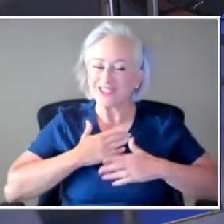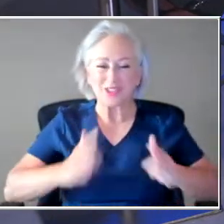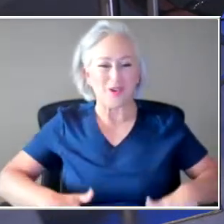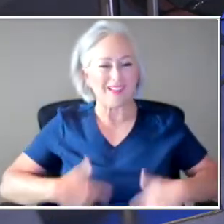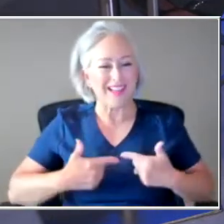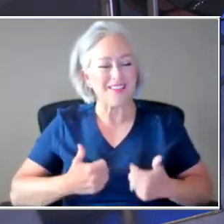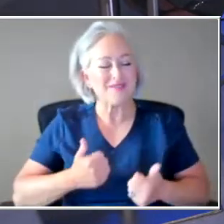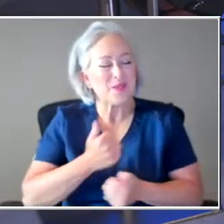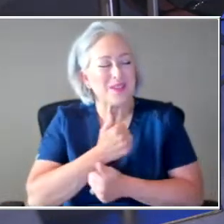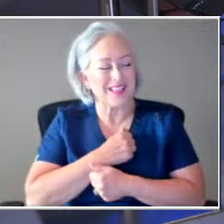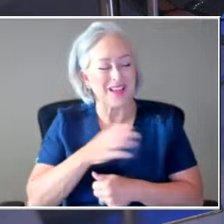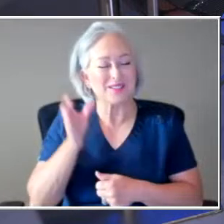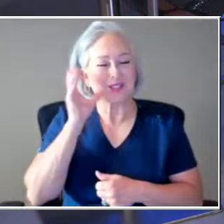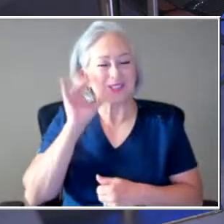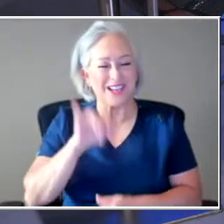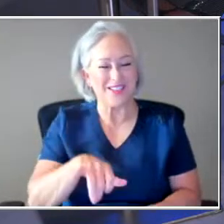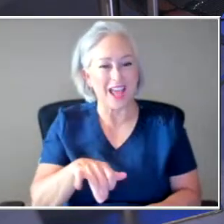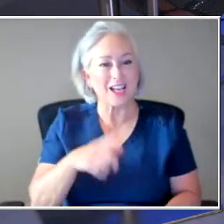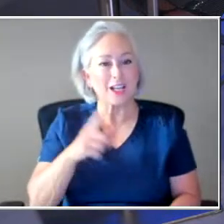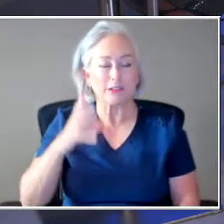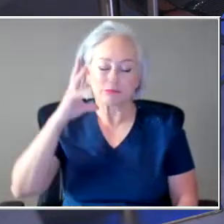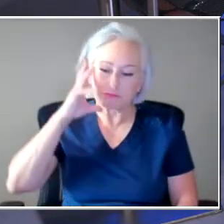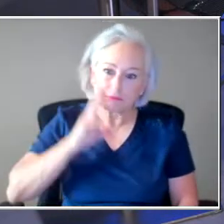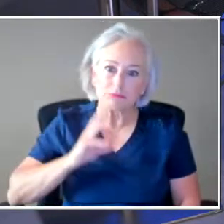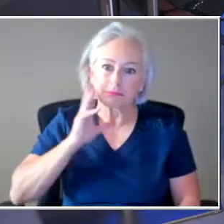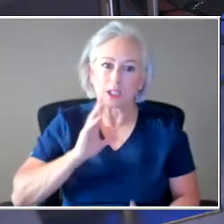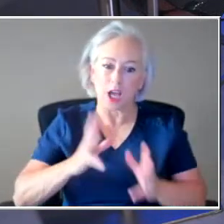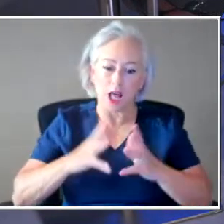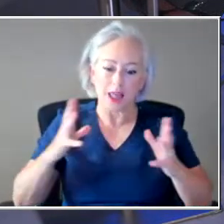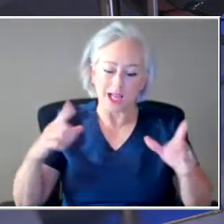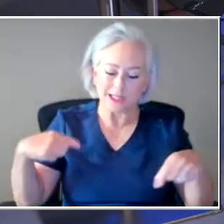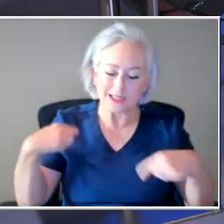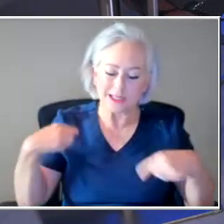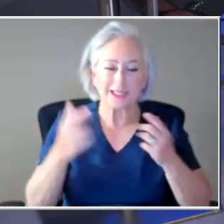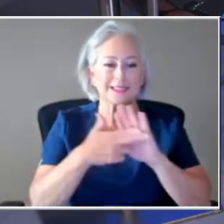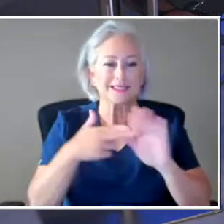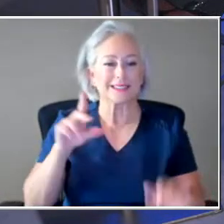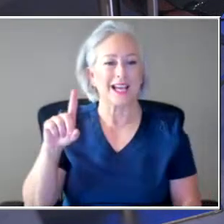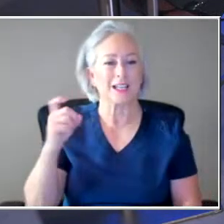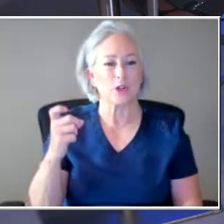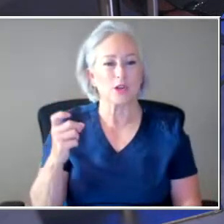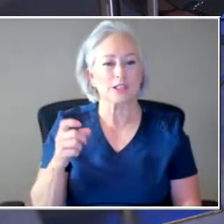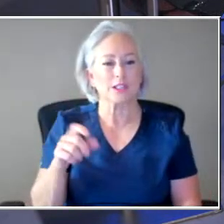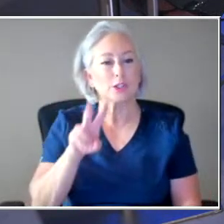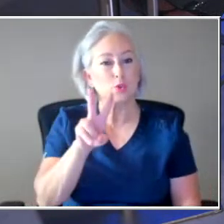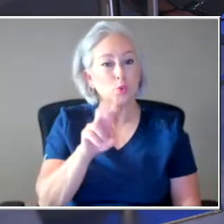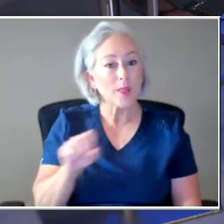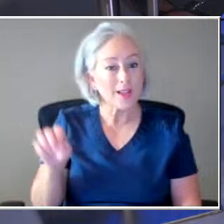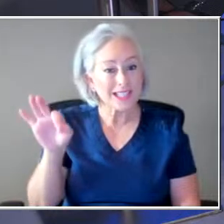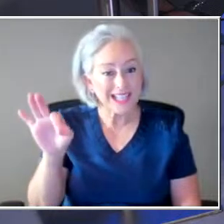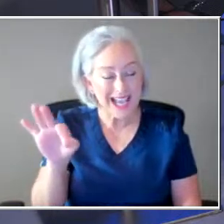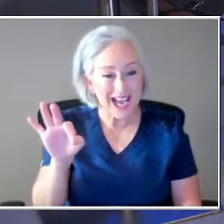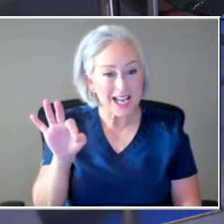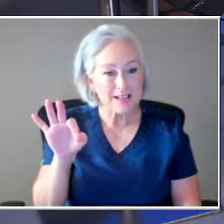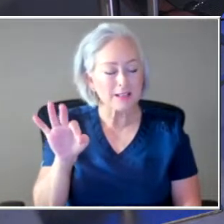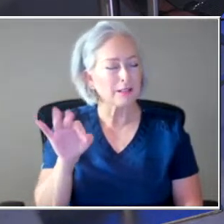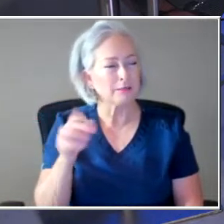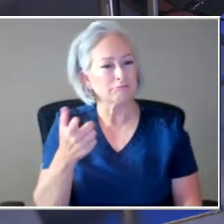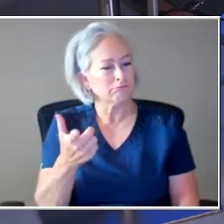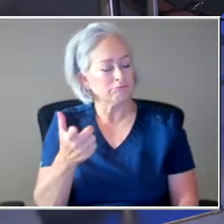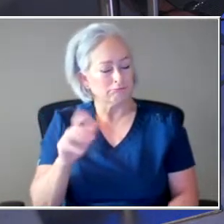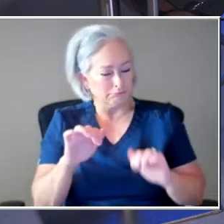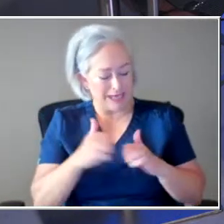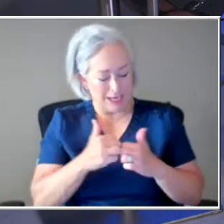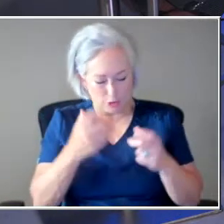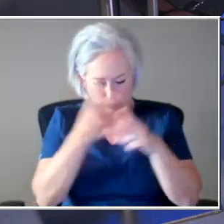lightly, you've been through a lot since your diagnosis. That was back in 2009. How did you first find out that